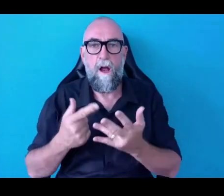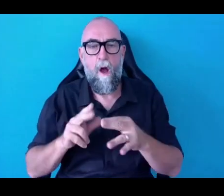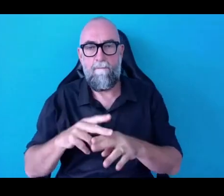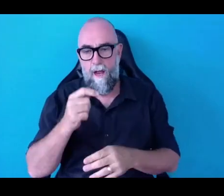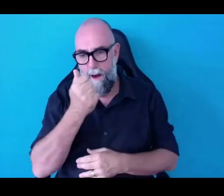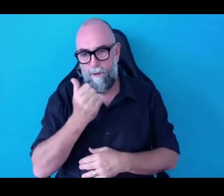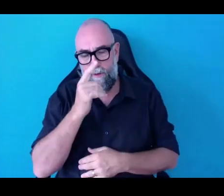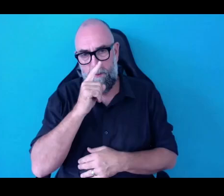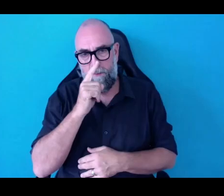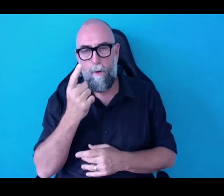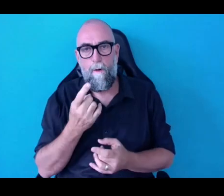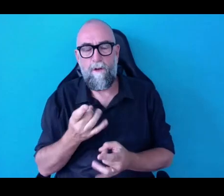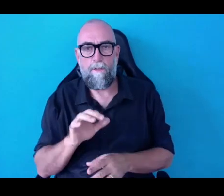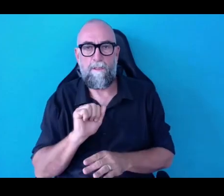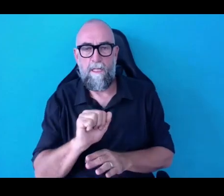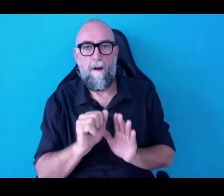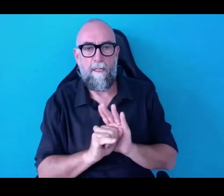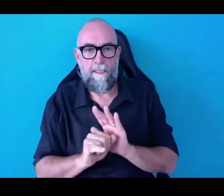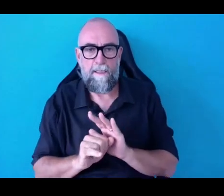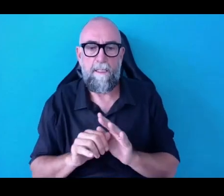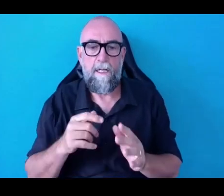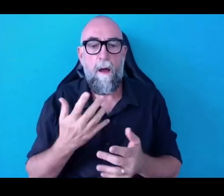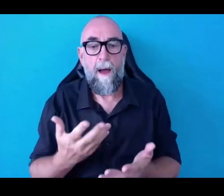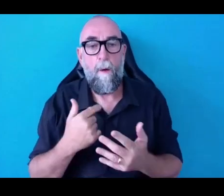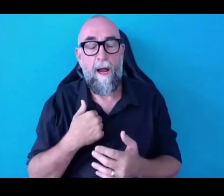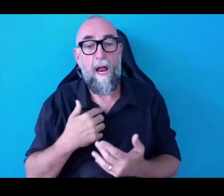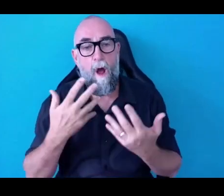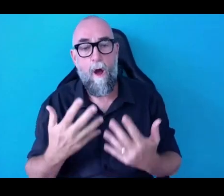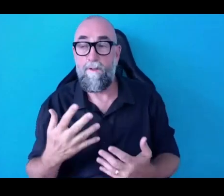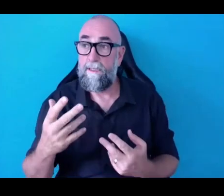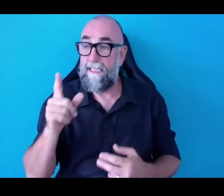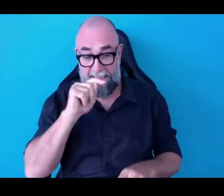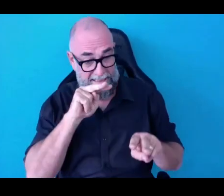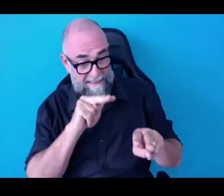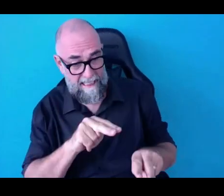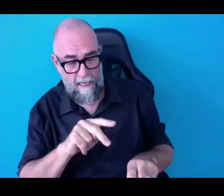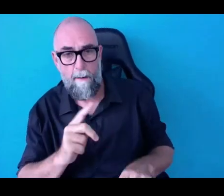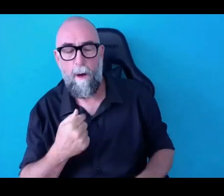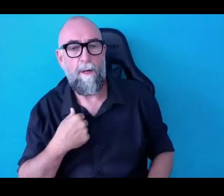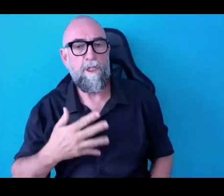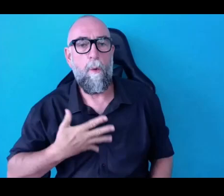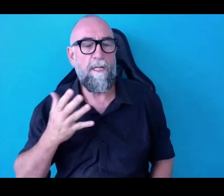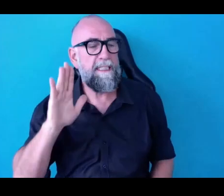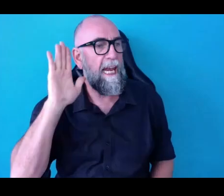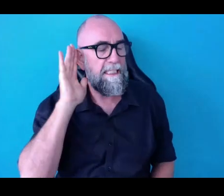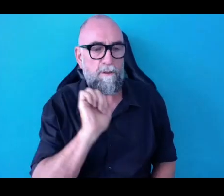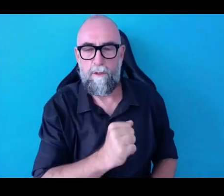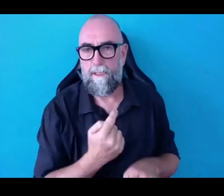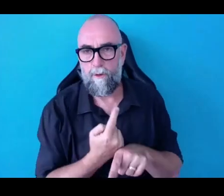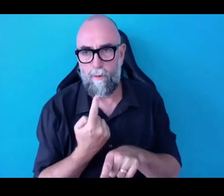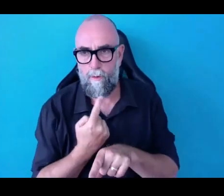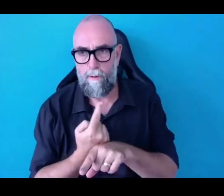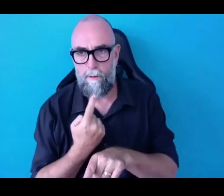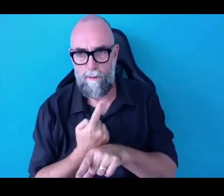Aboriginal people where we are meant to be seen and not heard. I want to change this scenario